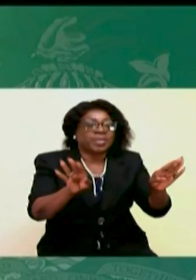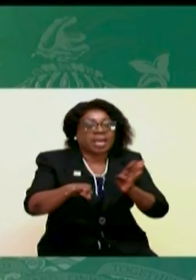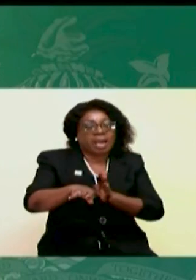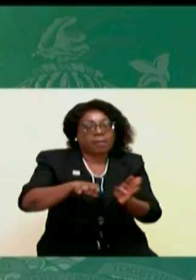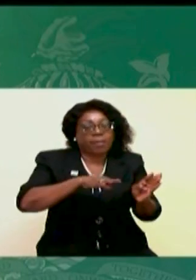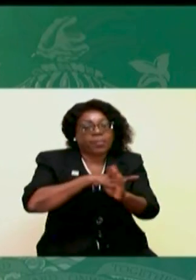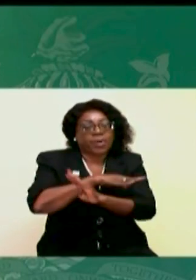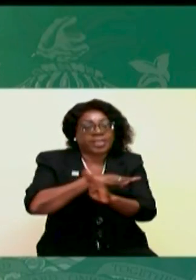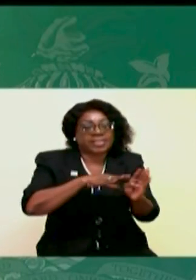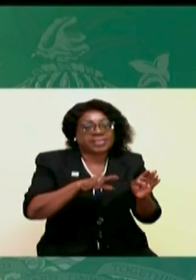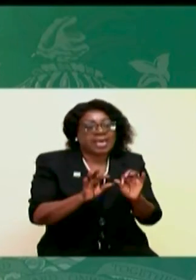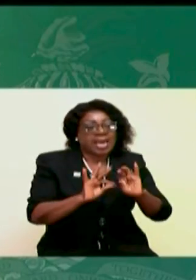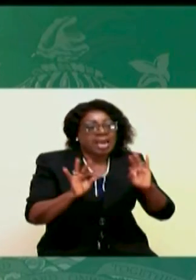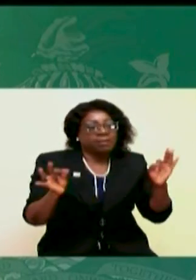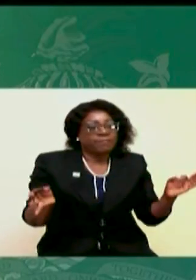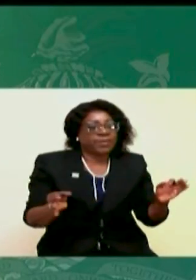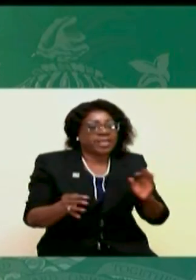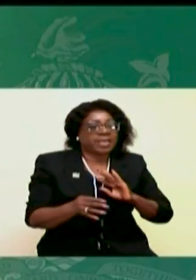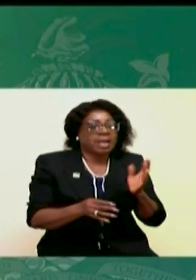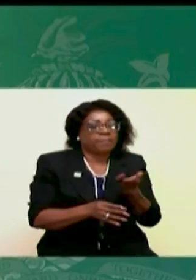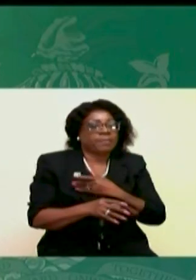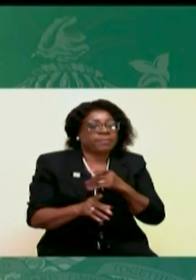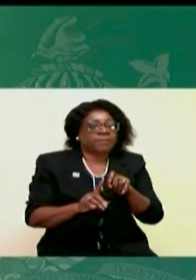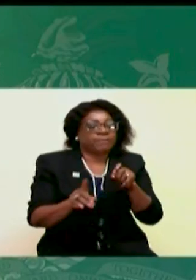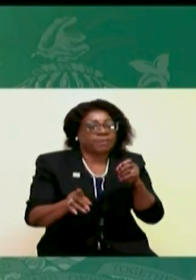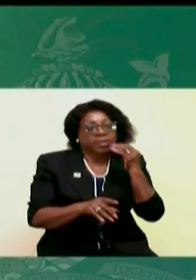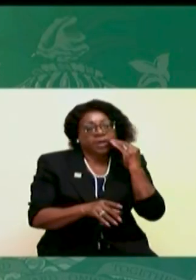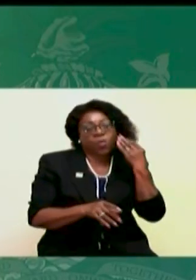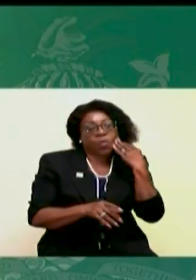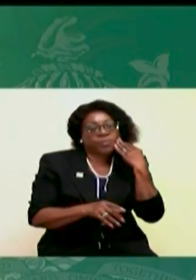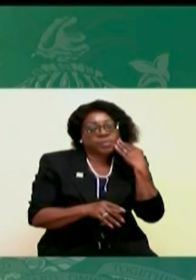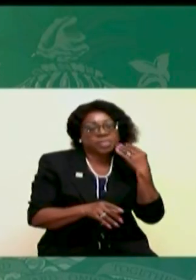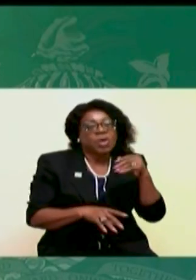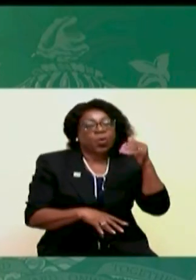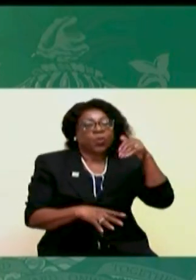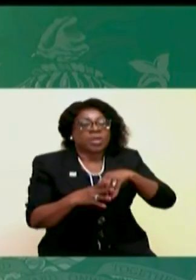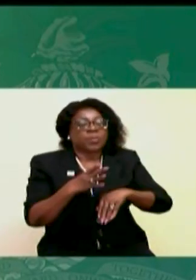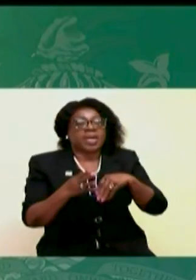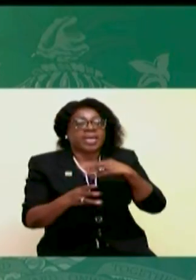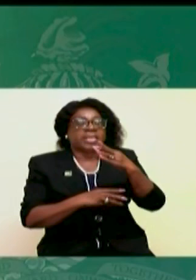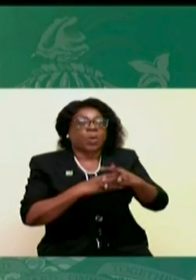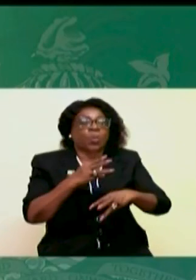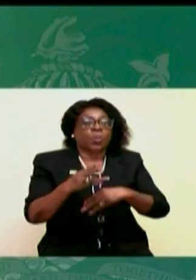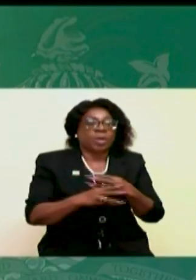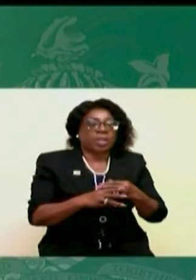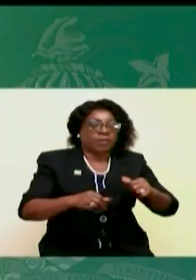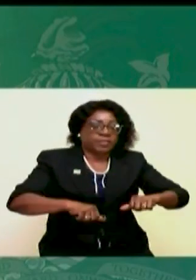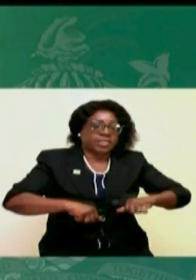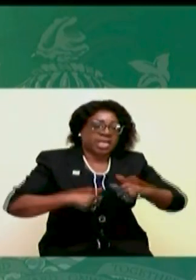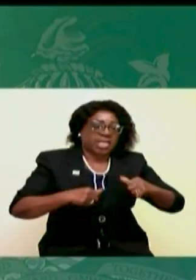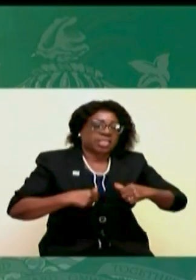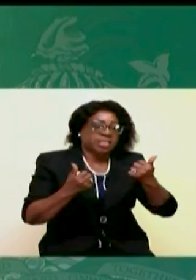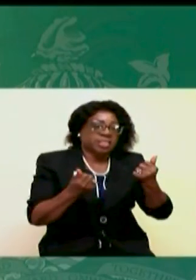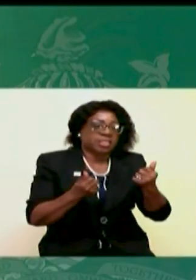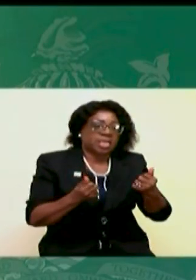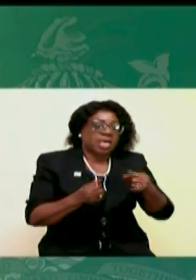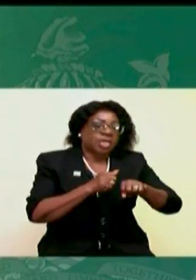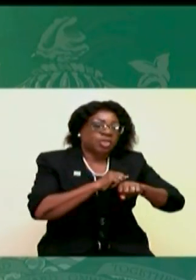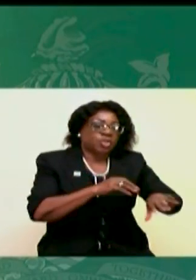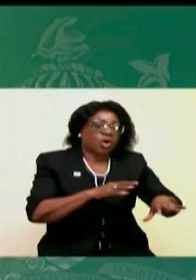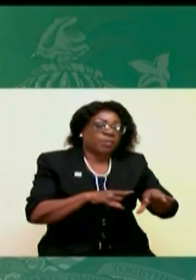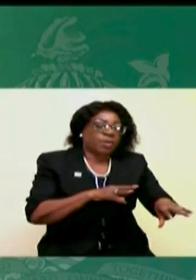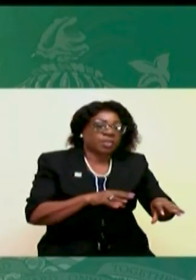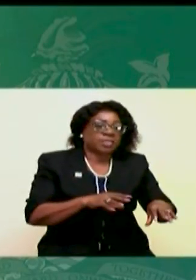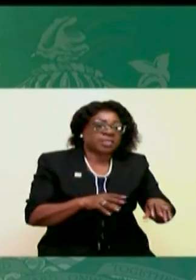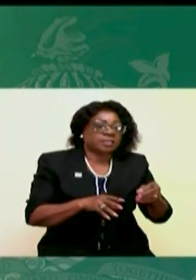and freeing our people from their homes. We were in a world of relational challenges, job losses,